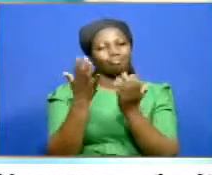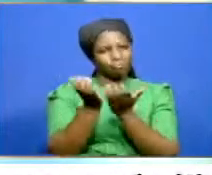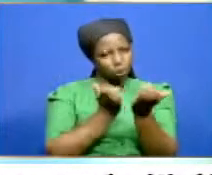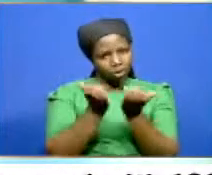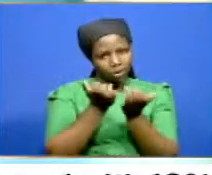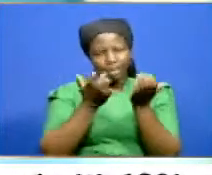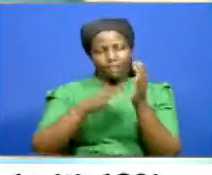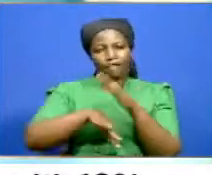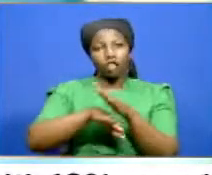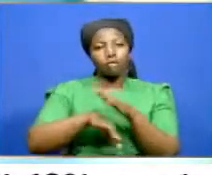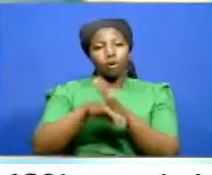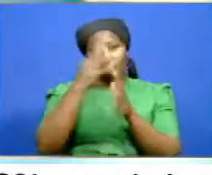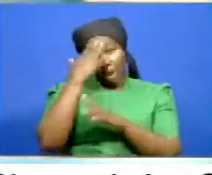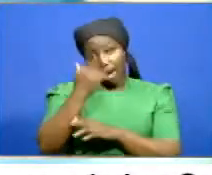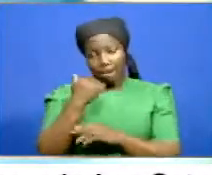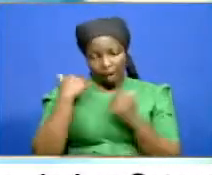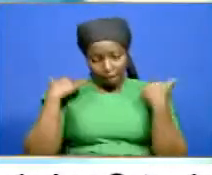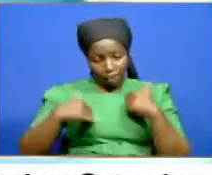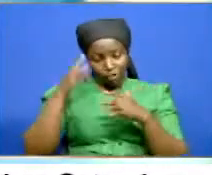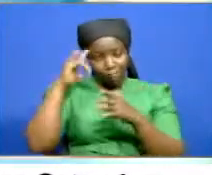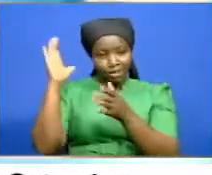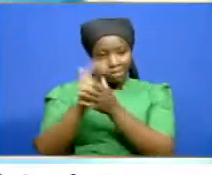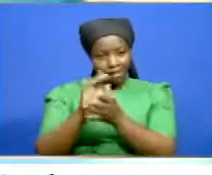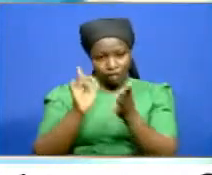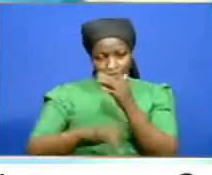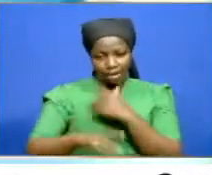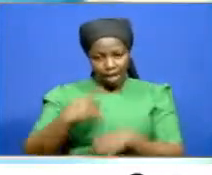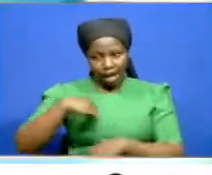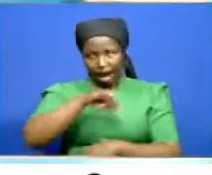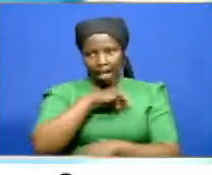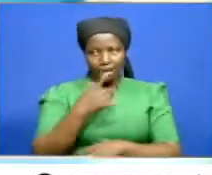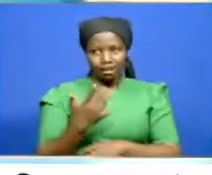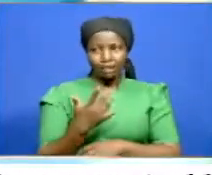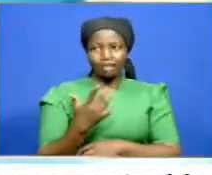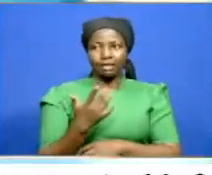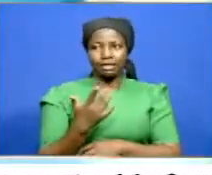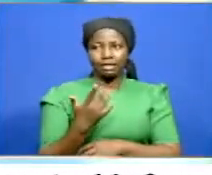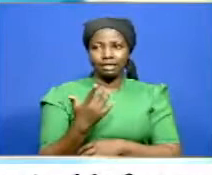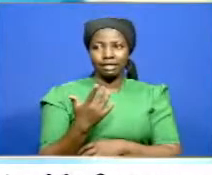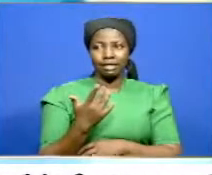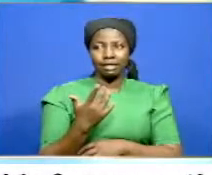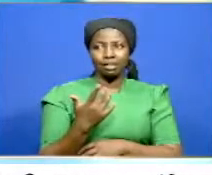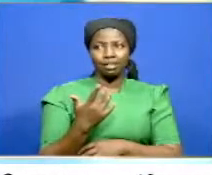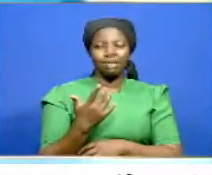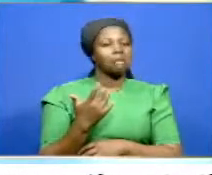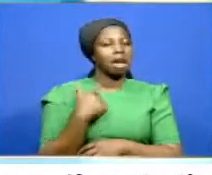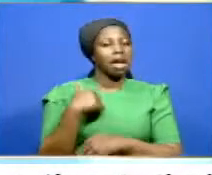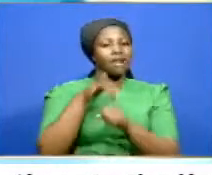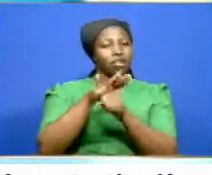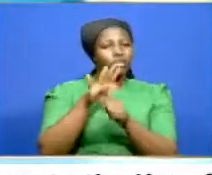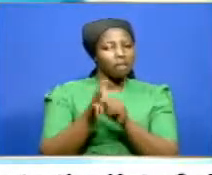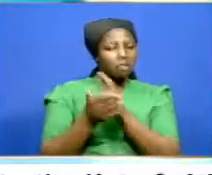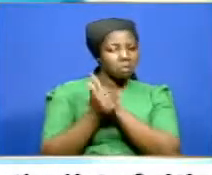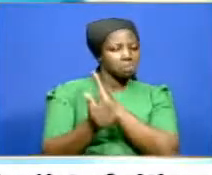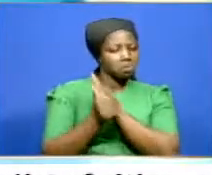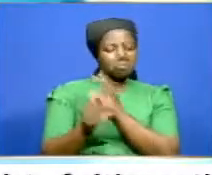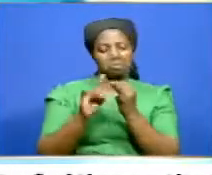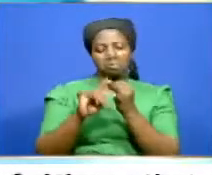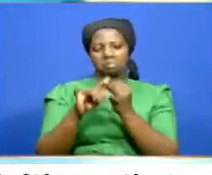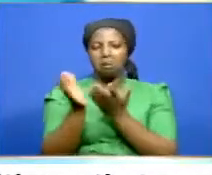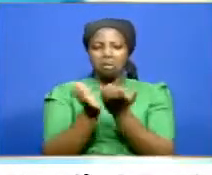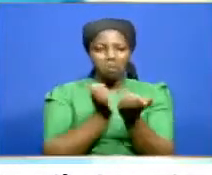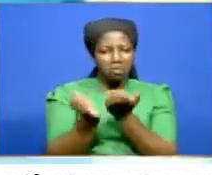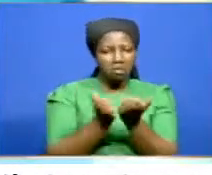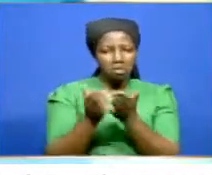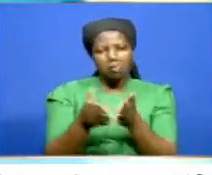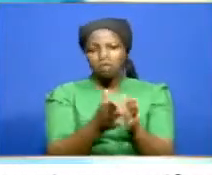perspective, because I believe we are lying on a gold mine locally. Mm-hmm. There's a lot of talent, there's a lot of opportunities, business